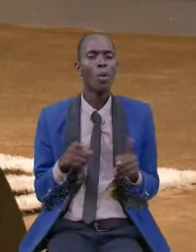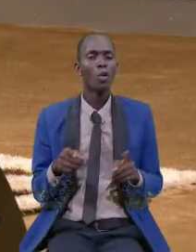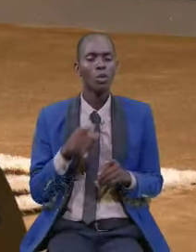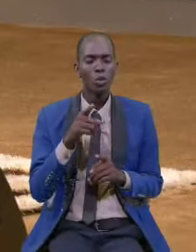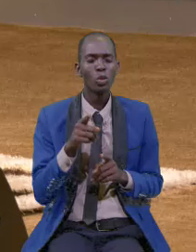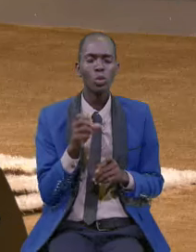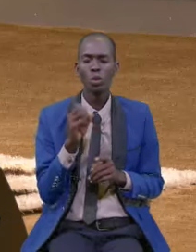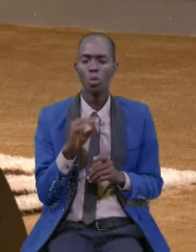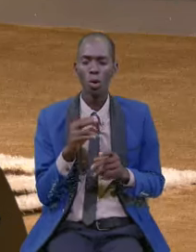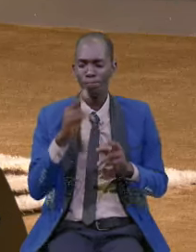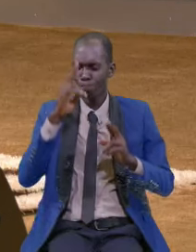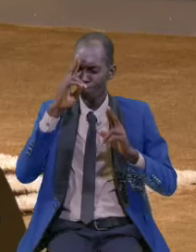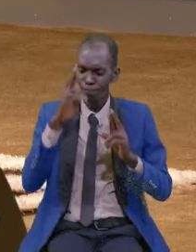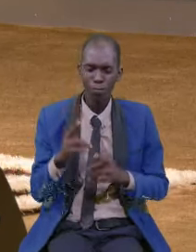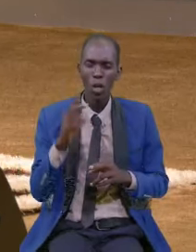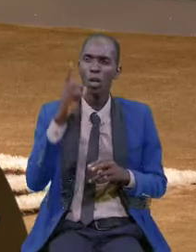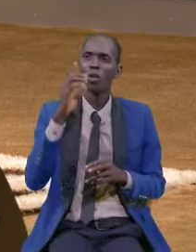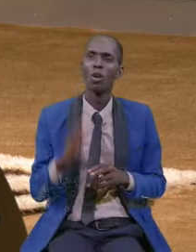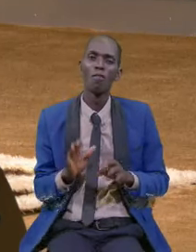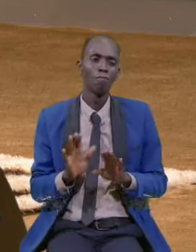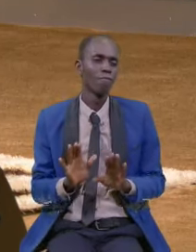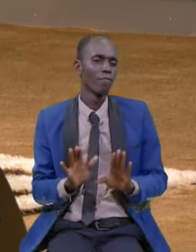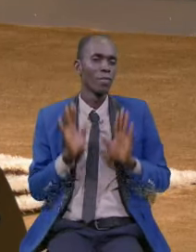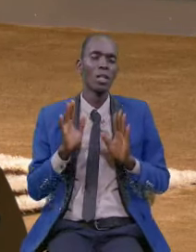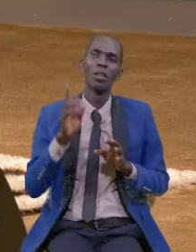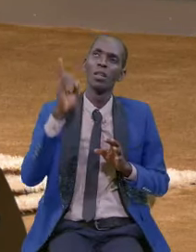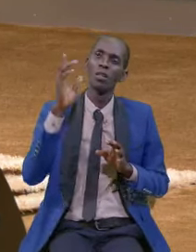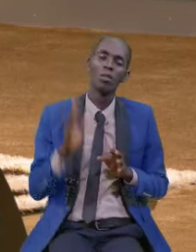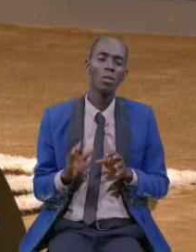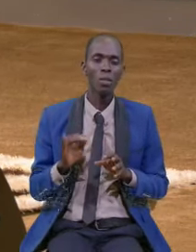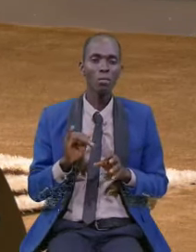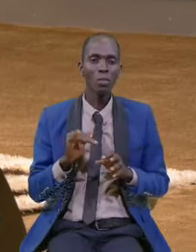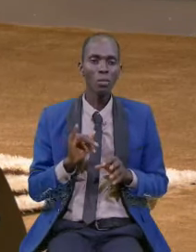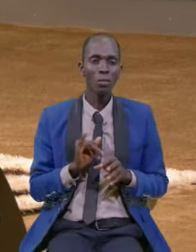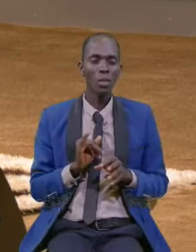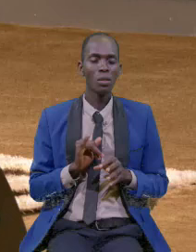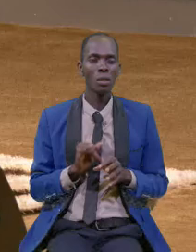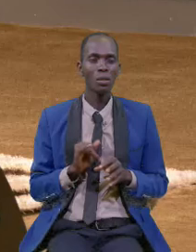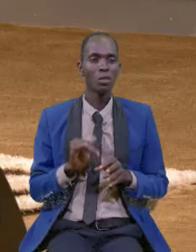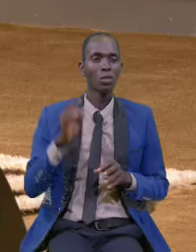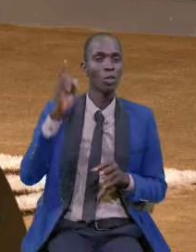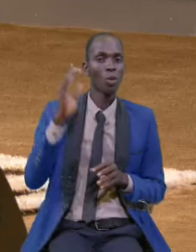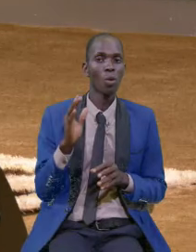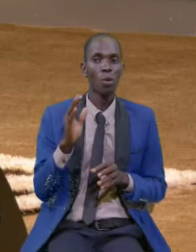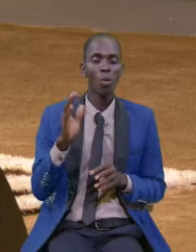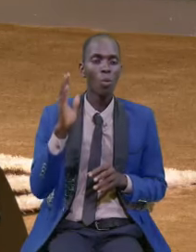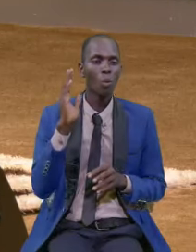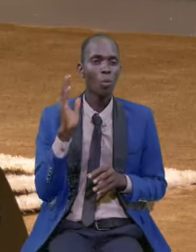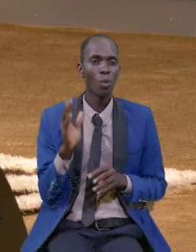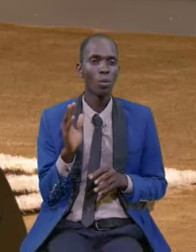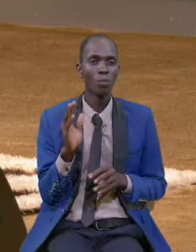so honor God, you so believe God, you so fear God, that God will punish sin, though